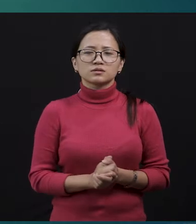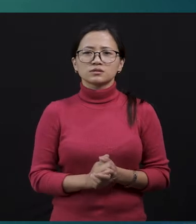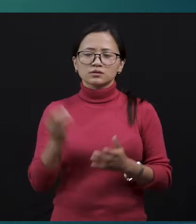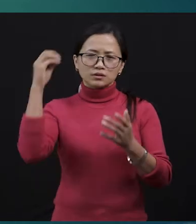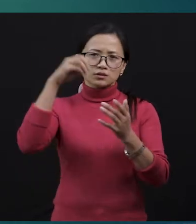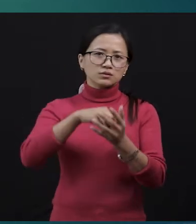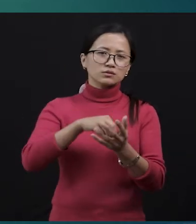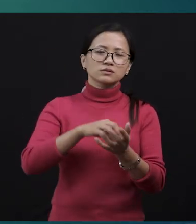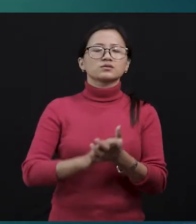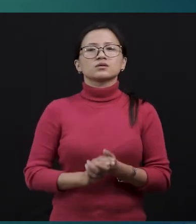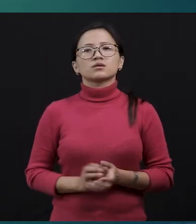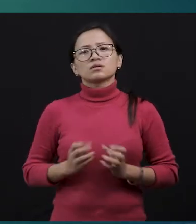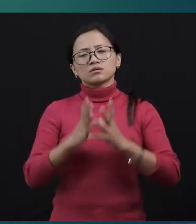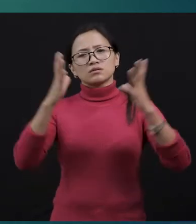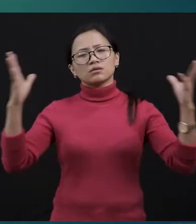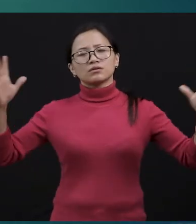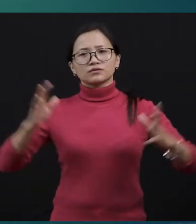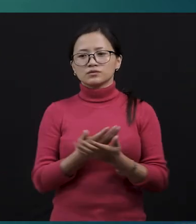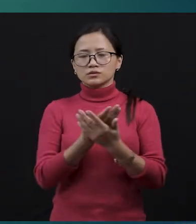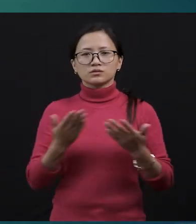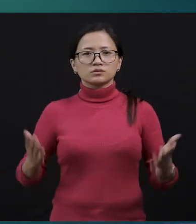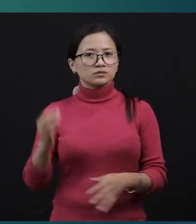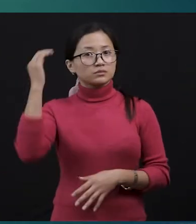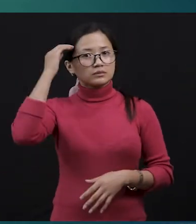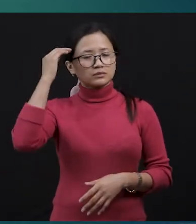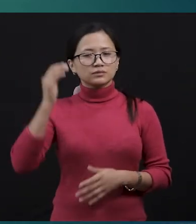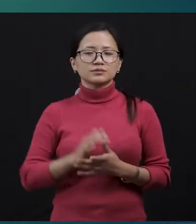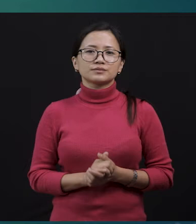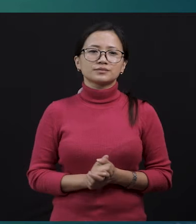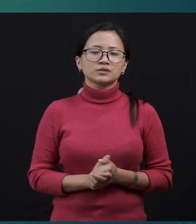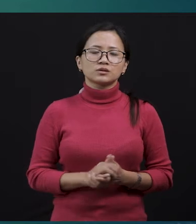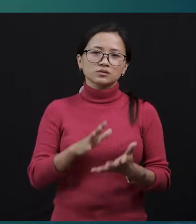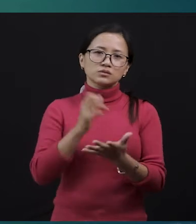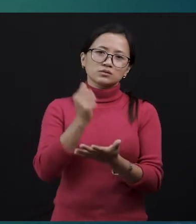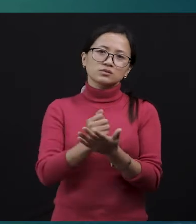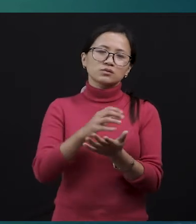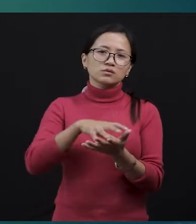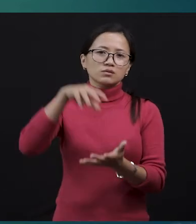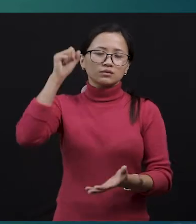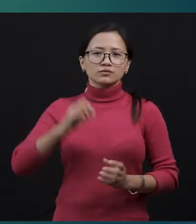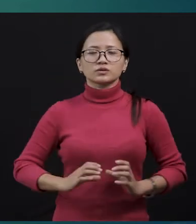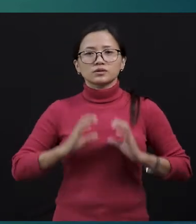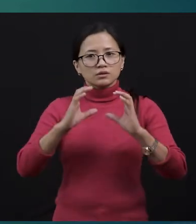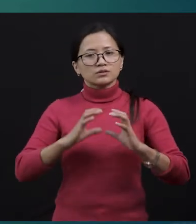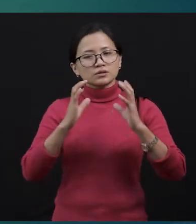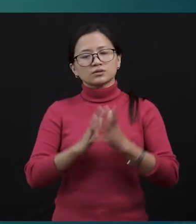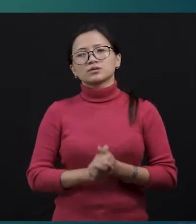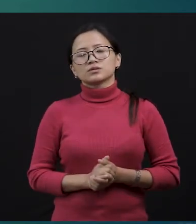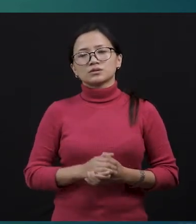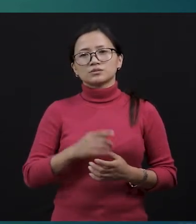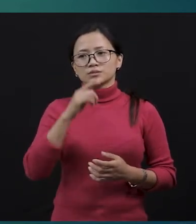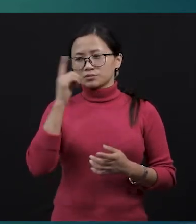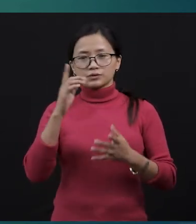really get into it, I'm sure there will be a lot of things that are going on in our minds. But we should all learn to be courageous and brave against those